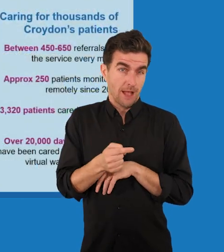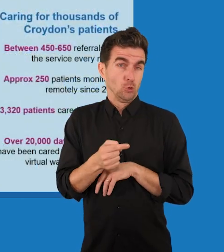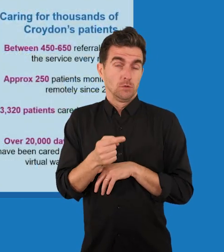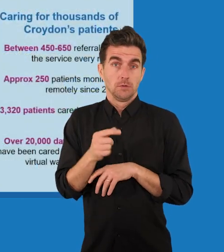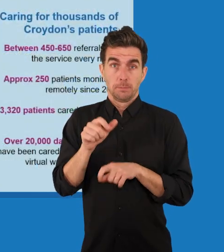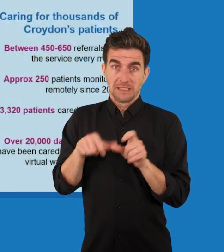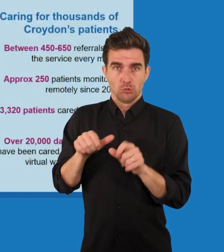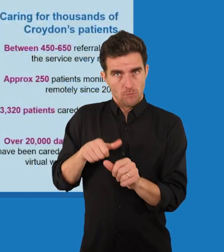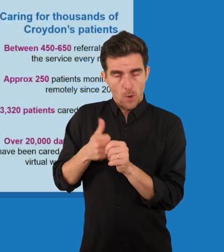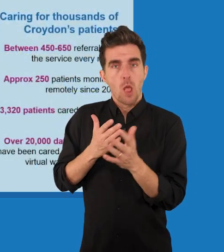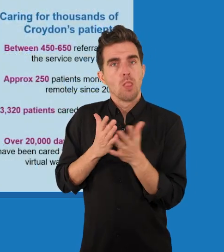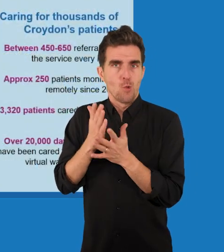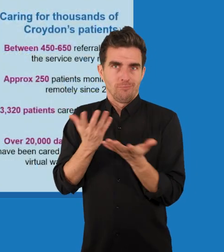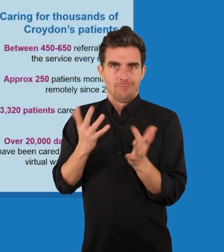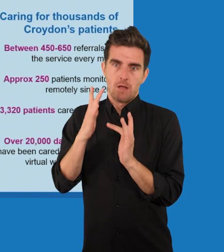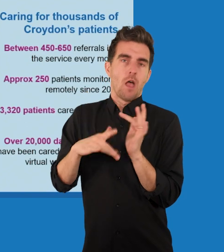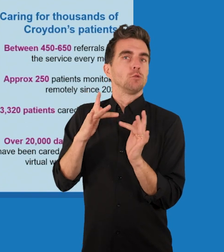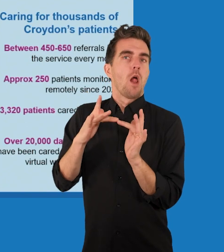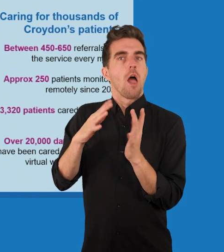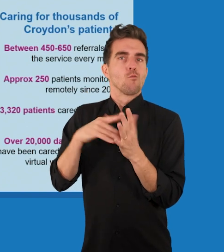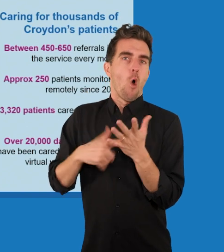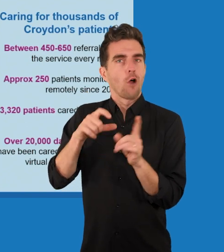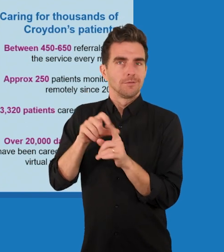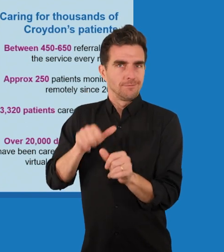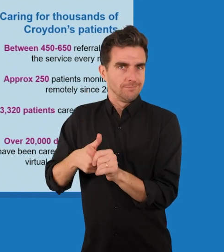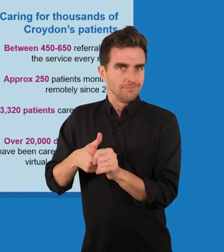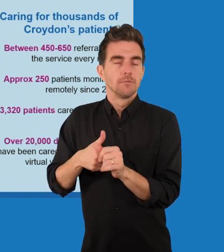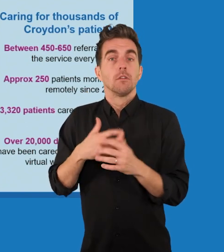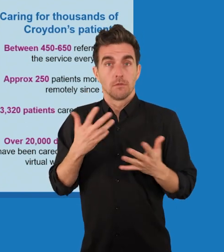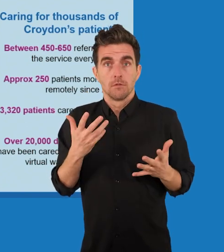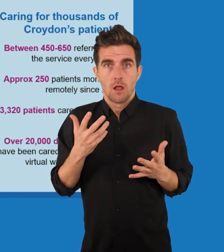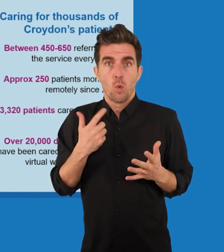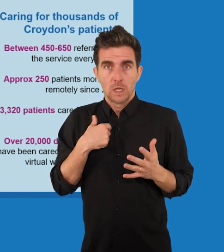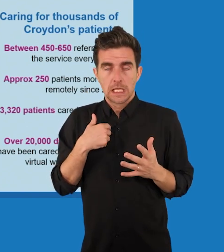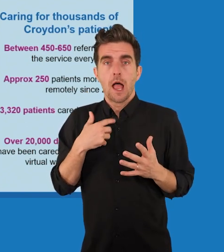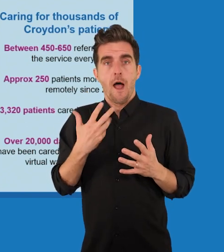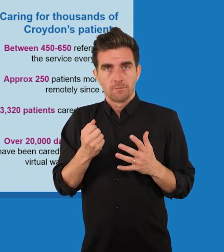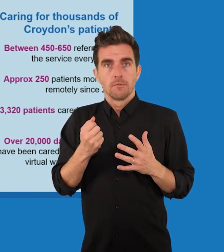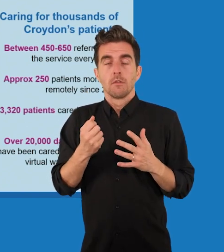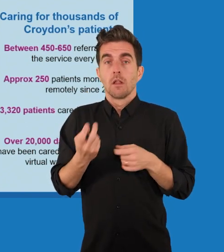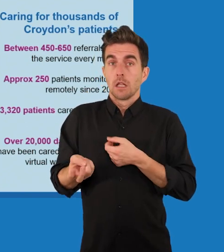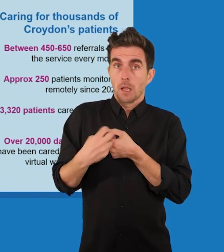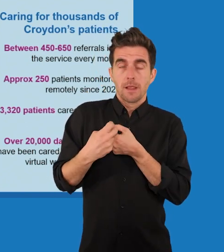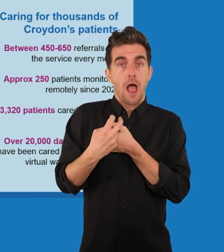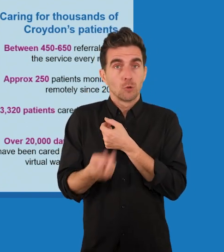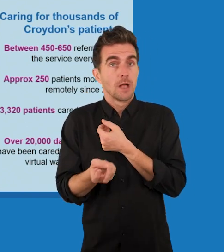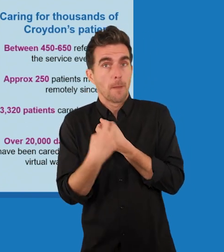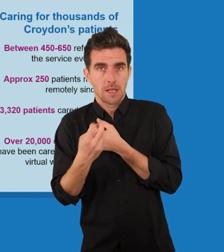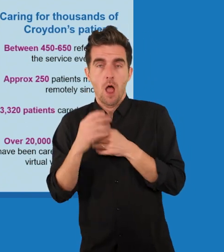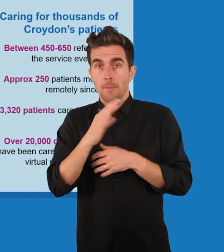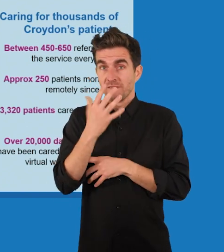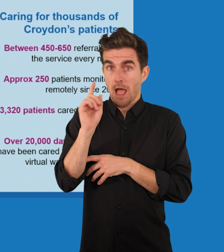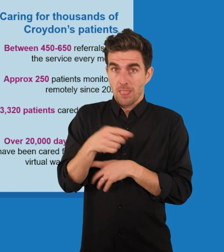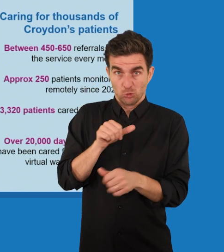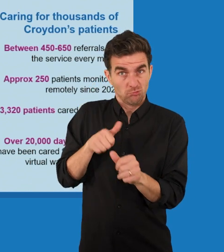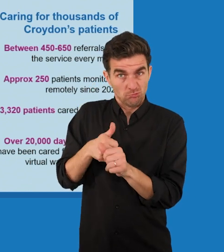9,000 patients supported on Virtual Ward in the last year. We have a step up and step down model. So almost